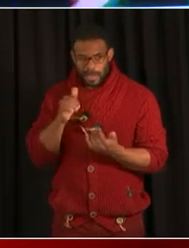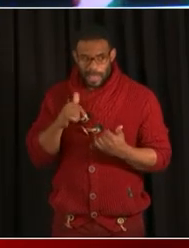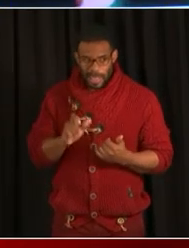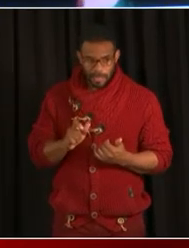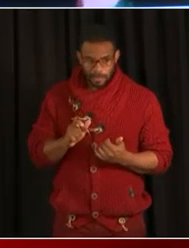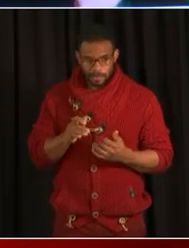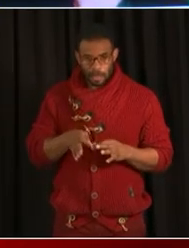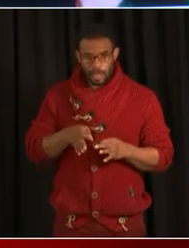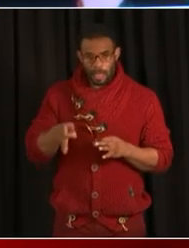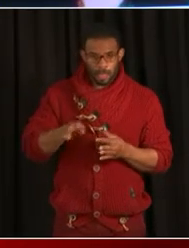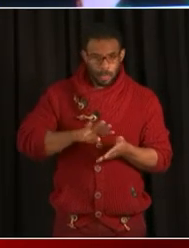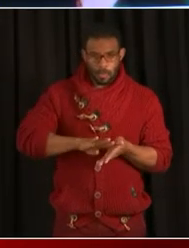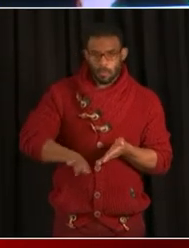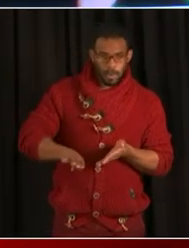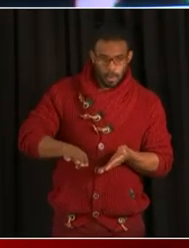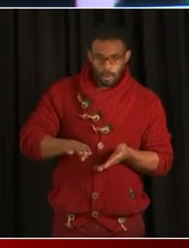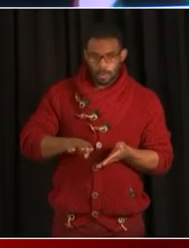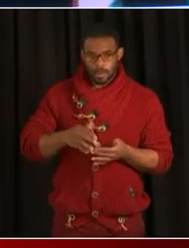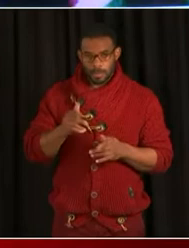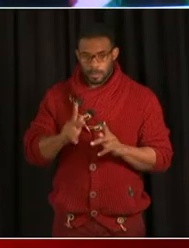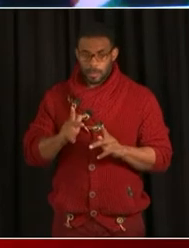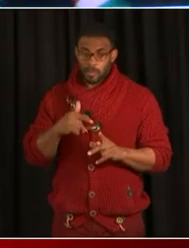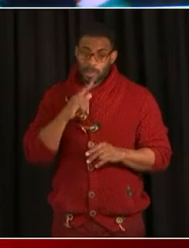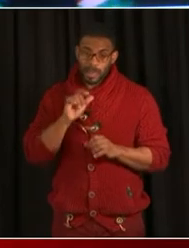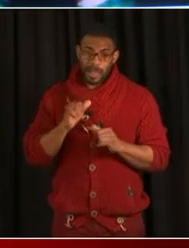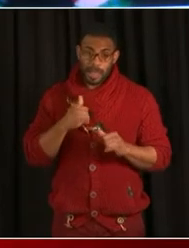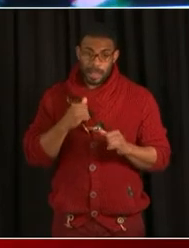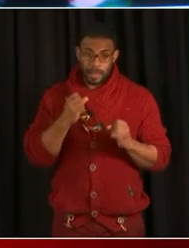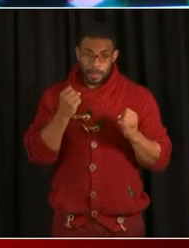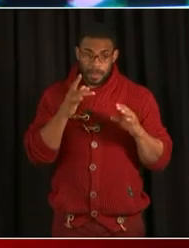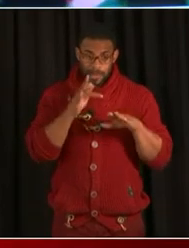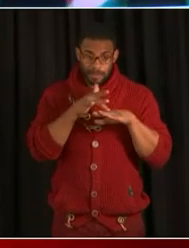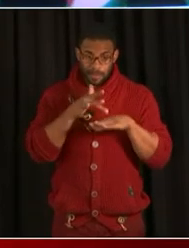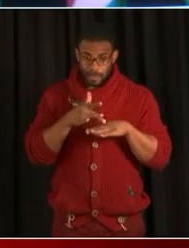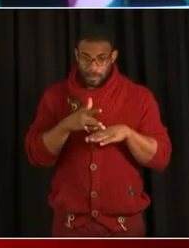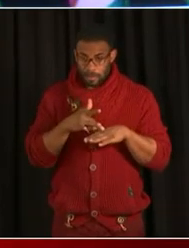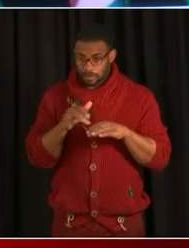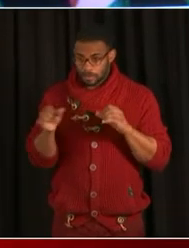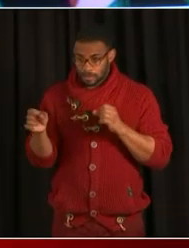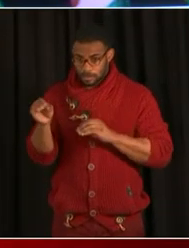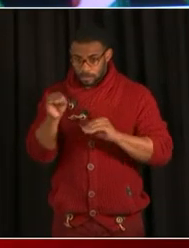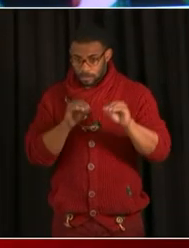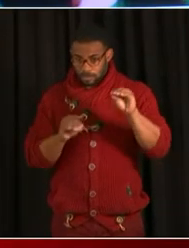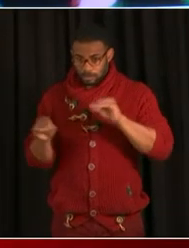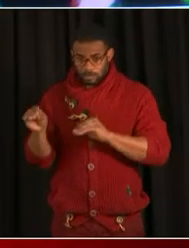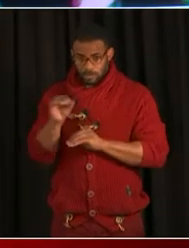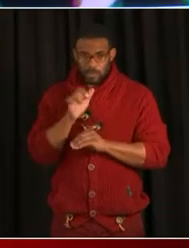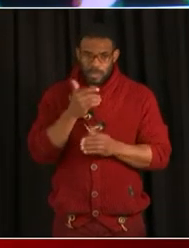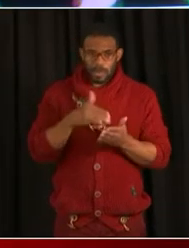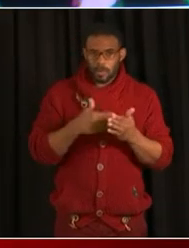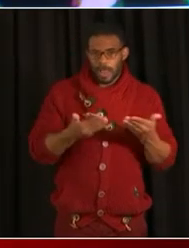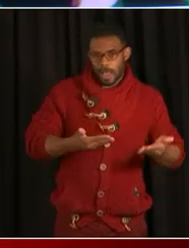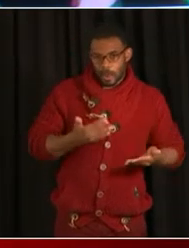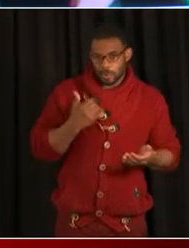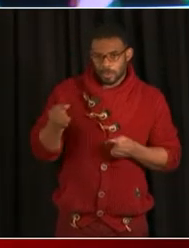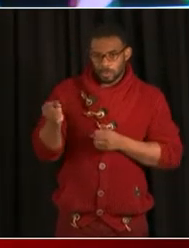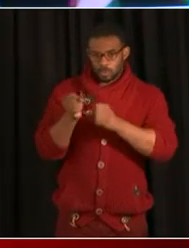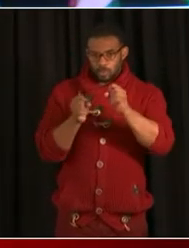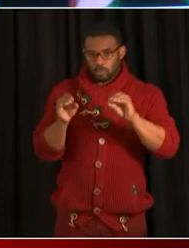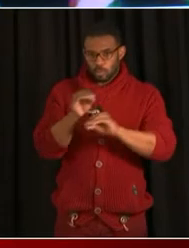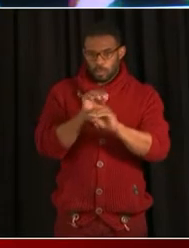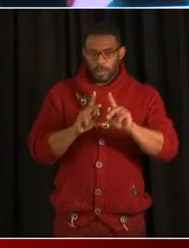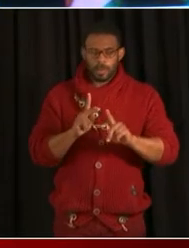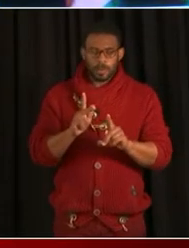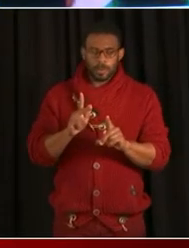didn't have to furlough or lay off people. We actually had a number of vacancies. We simply did not rehire.